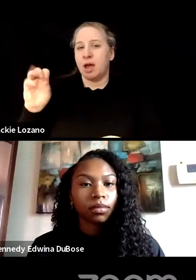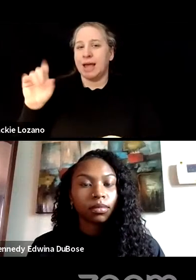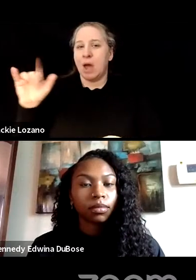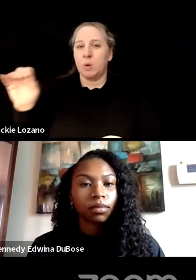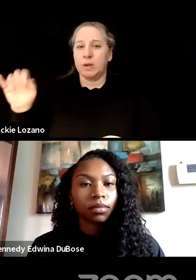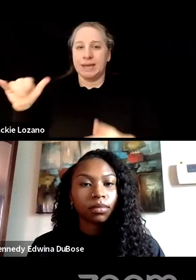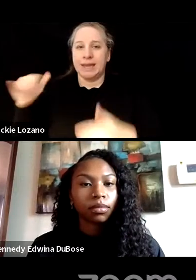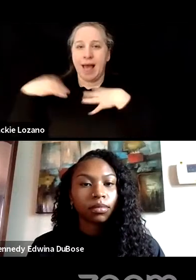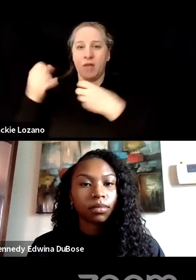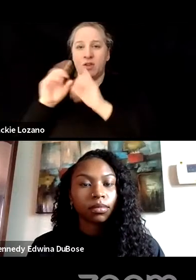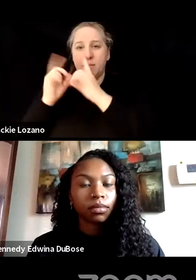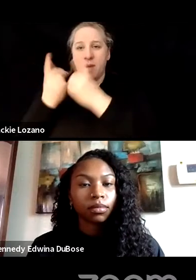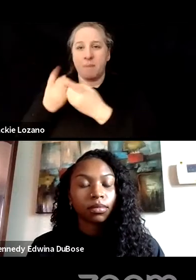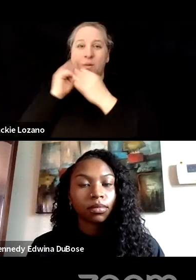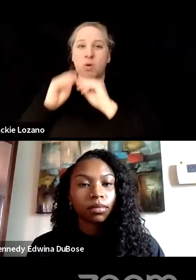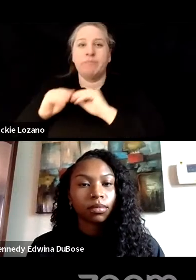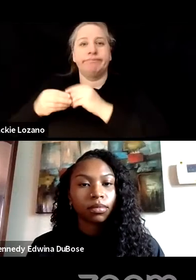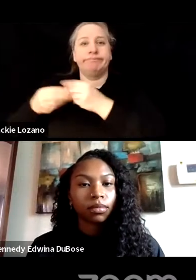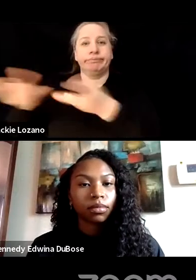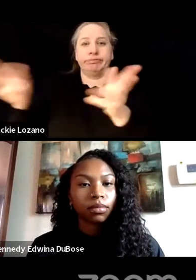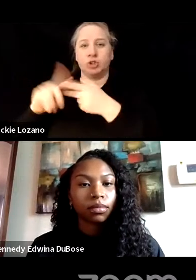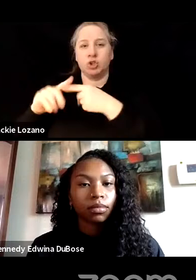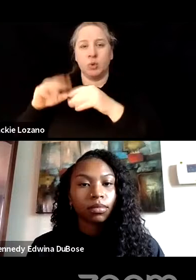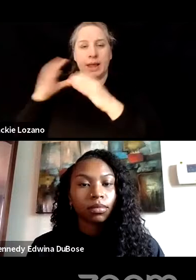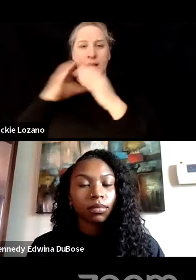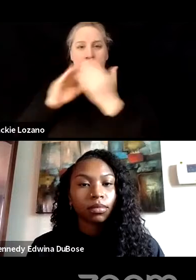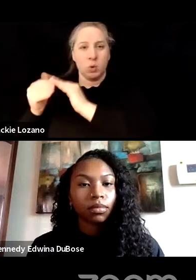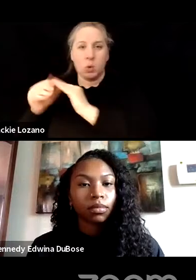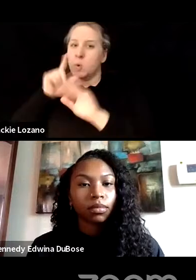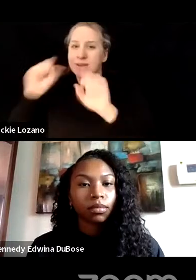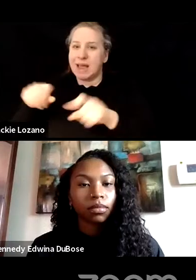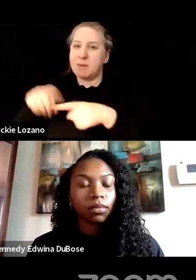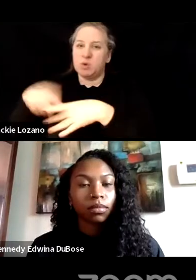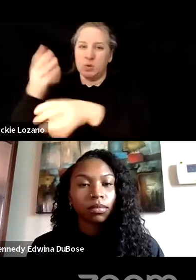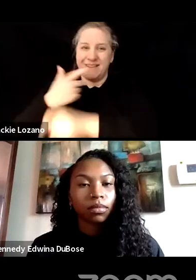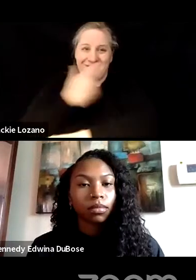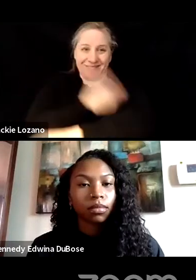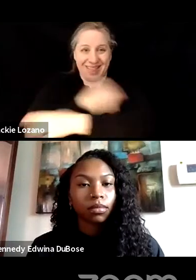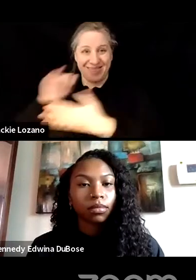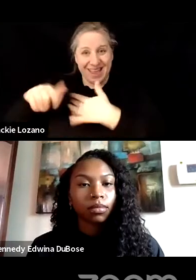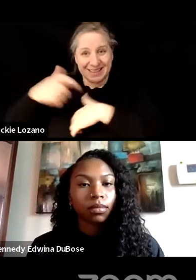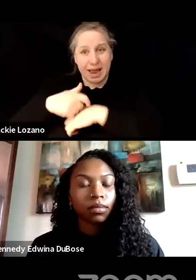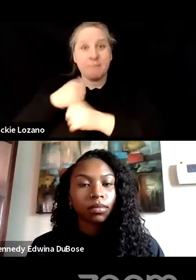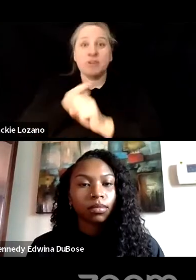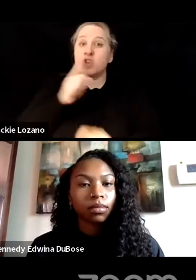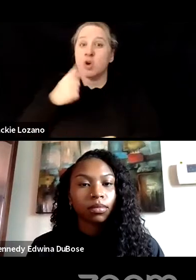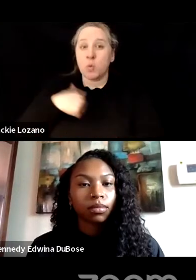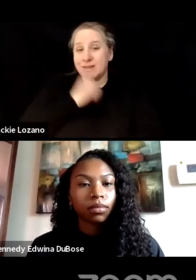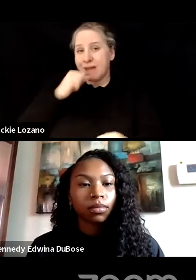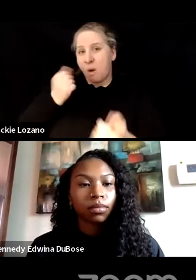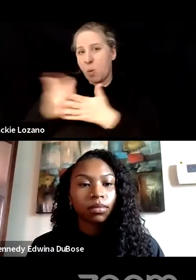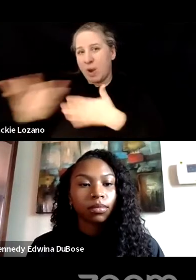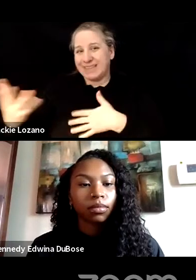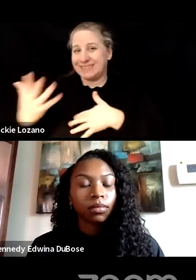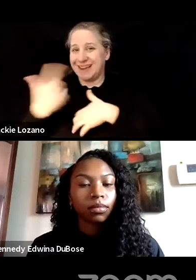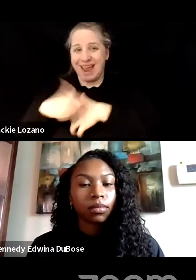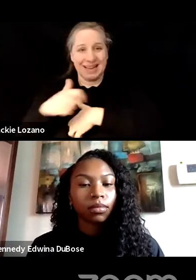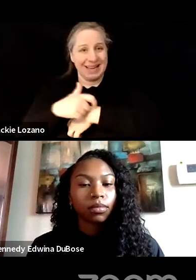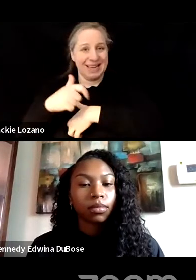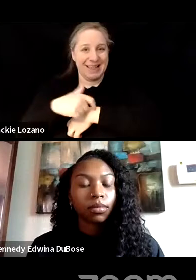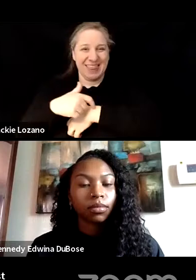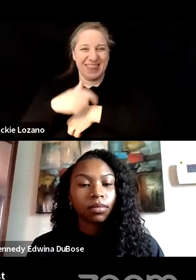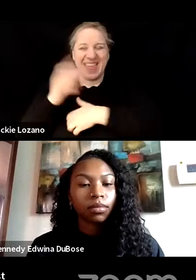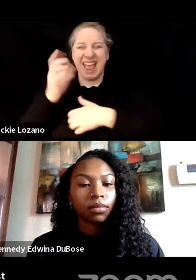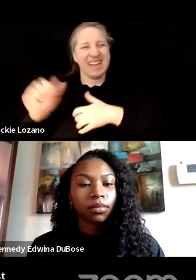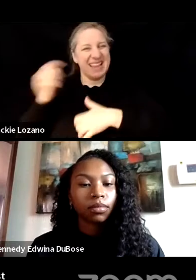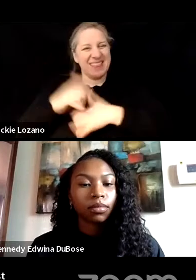the community or whoever was able to qualify for the vaccine at that time. And so making sure we're not wasting any of a limited vaccine that we already